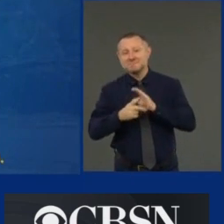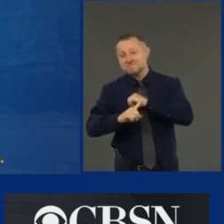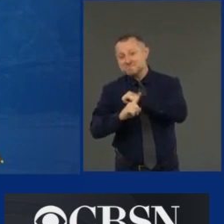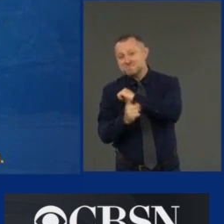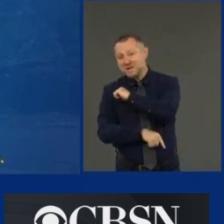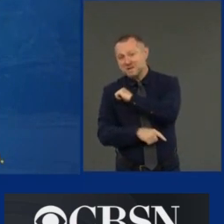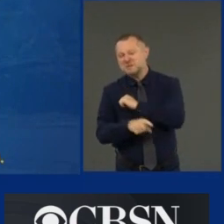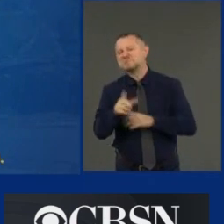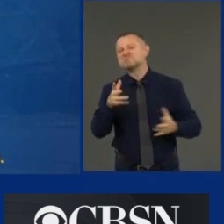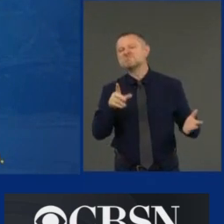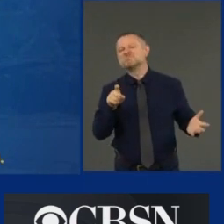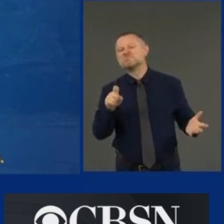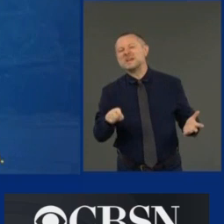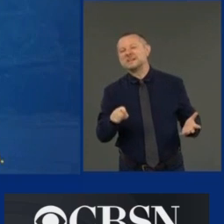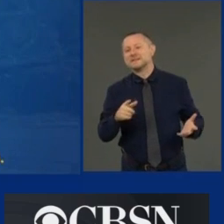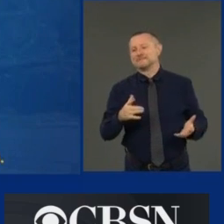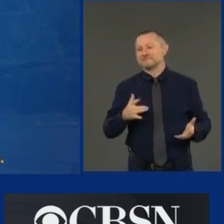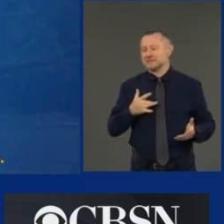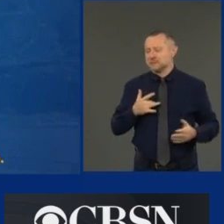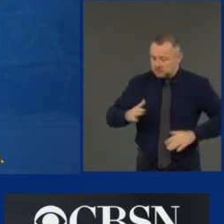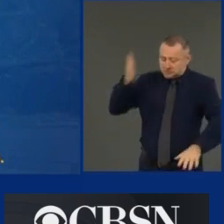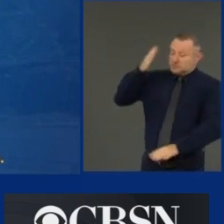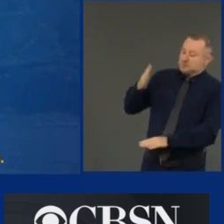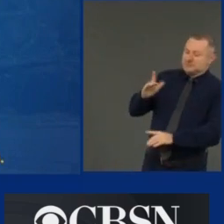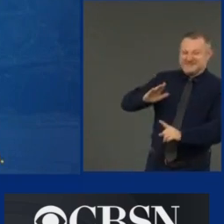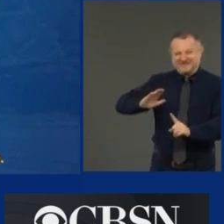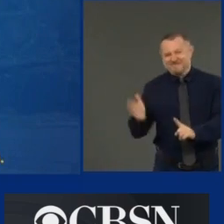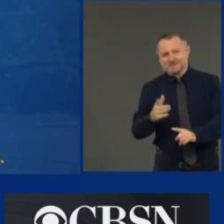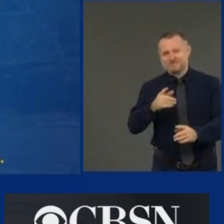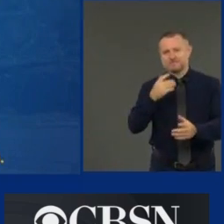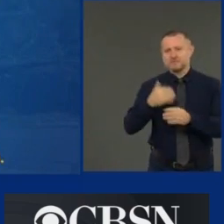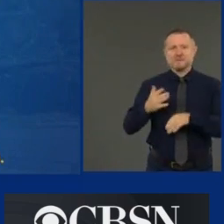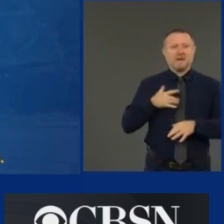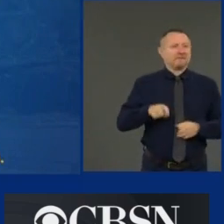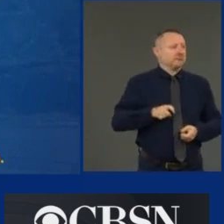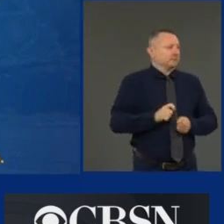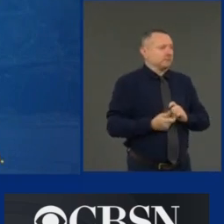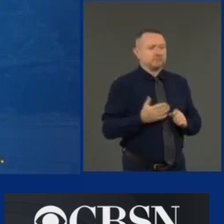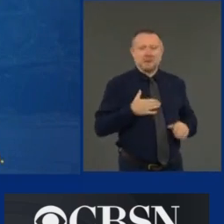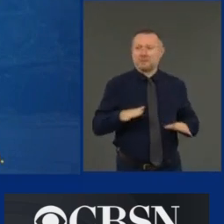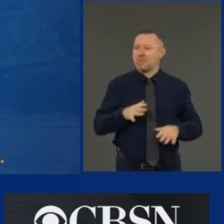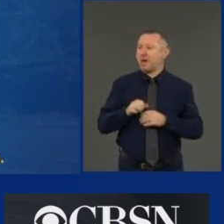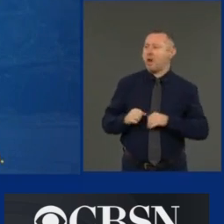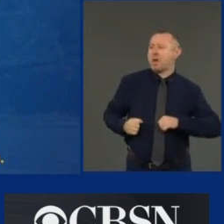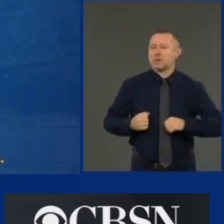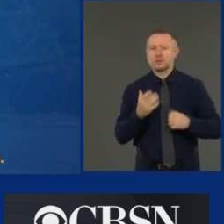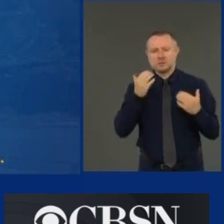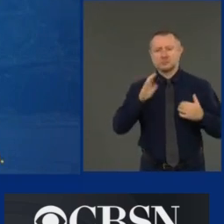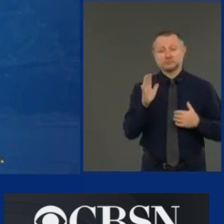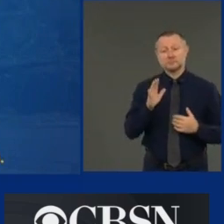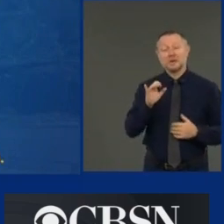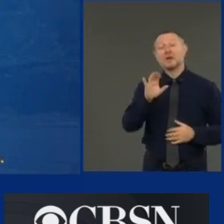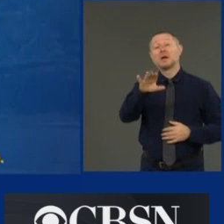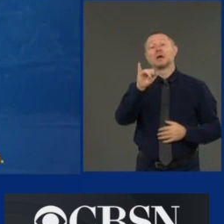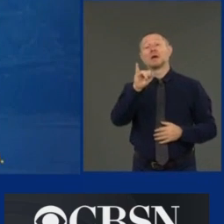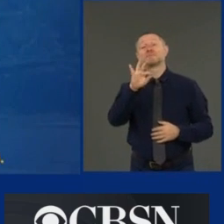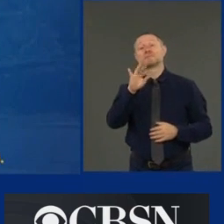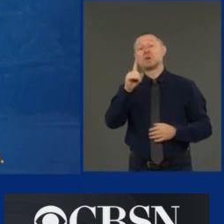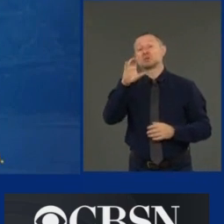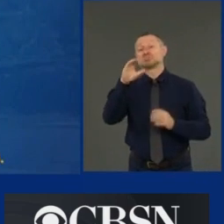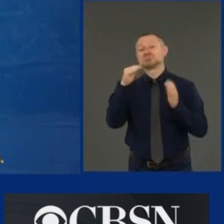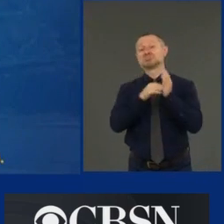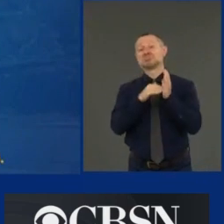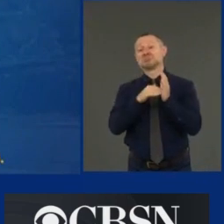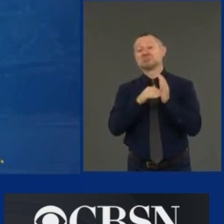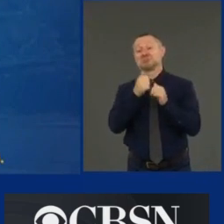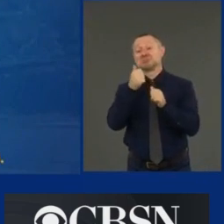will change your behavior because it is significant. Saying $100,000 per incident